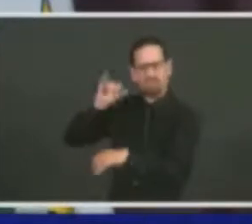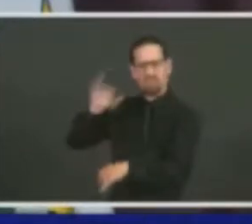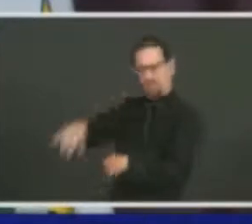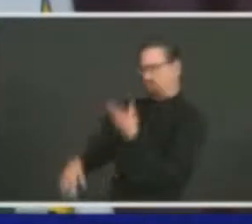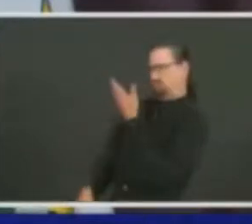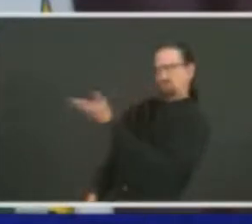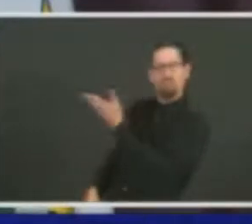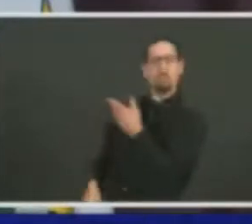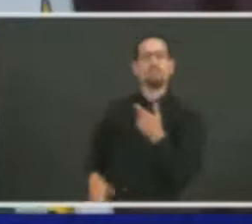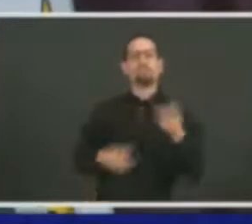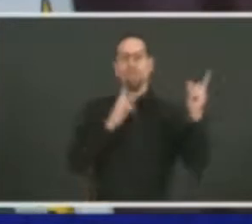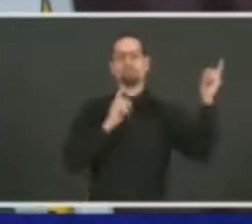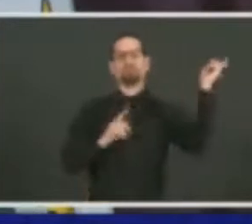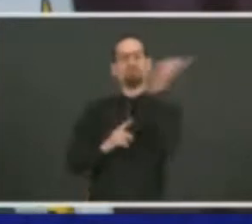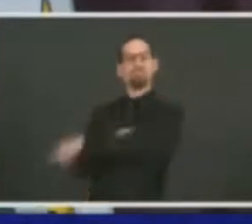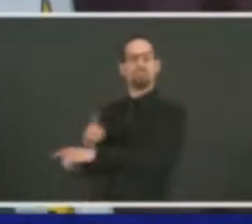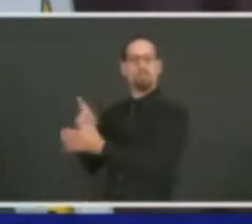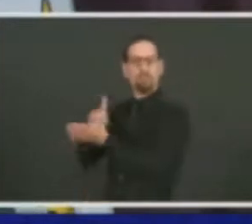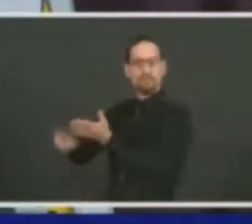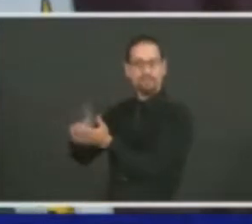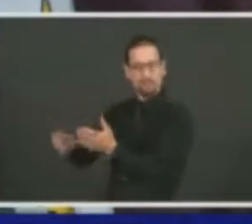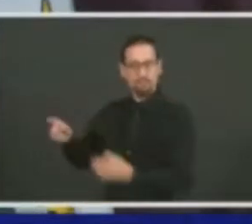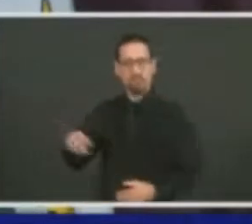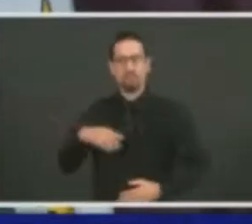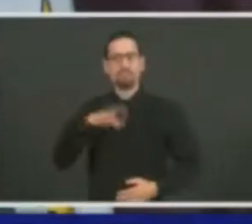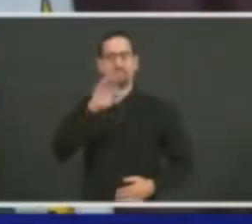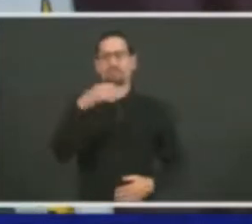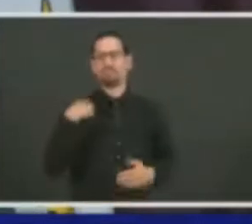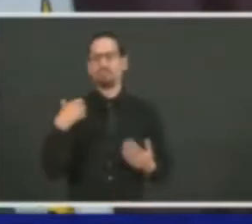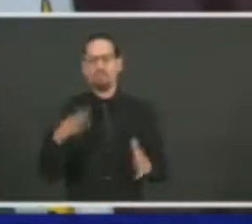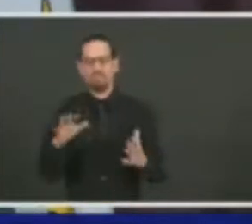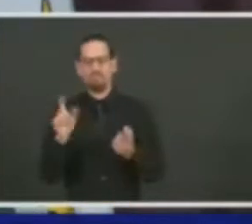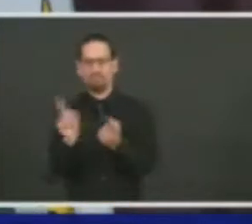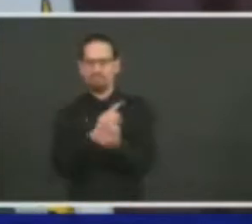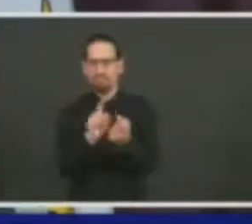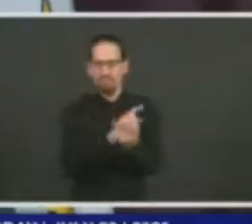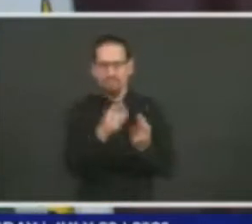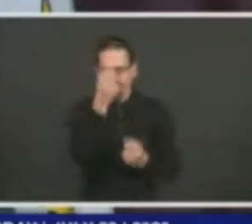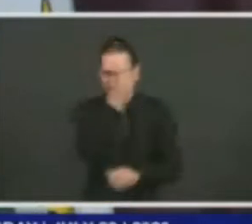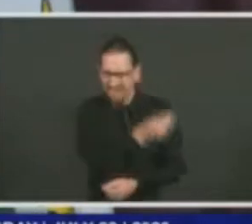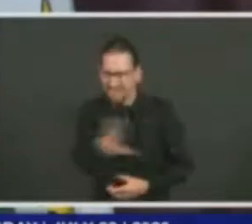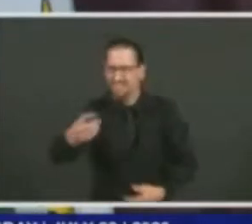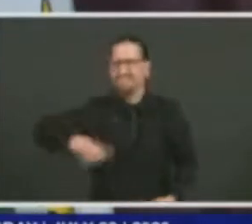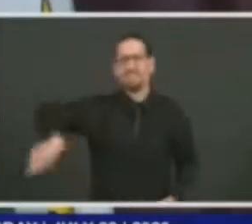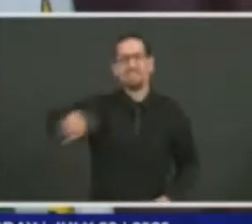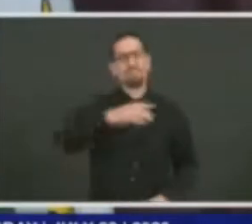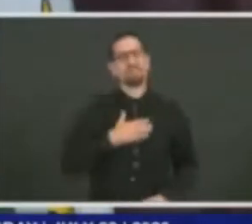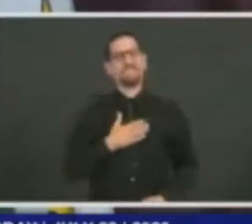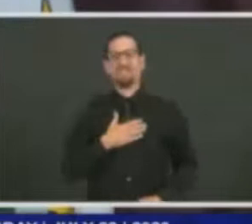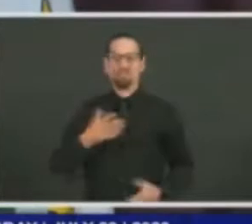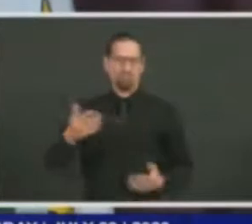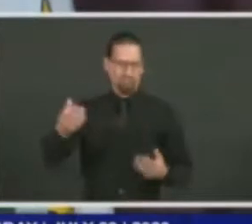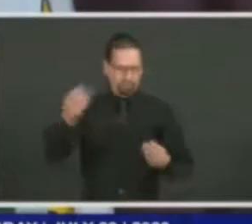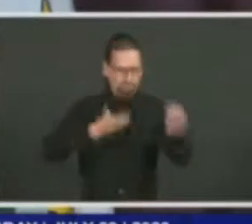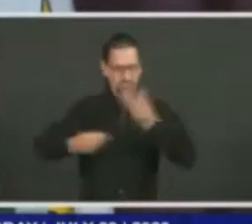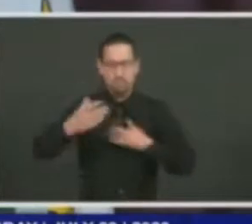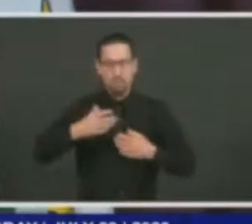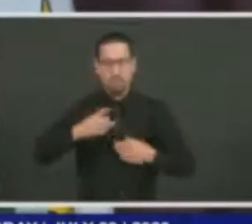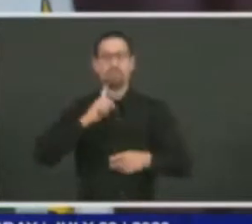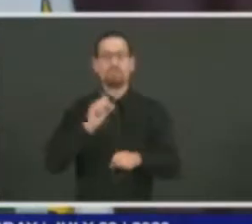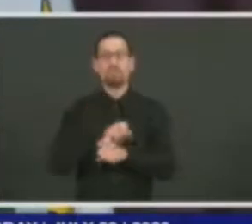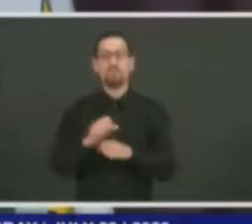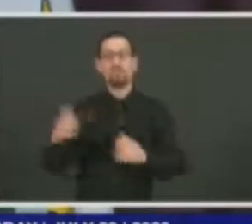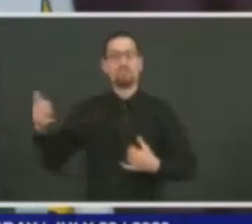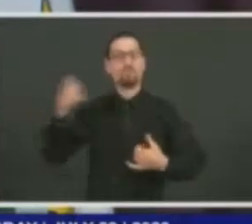similar message to bars. And after, we were deluged by calls from restaurants that said, Gov, please